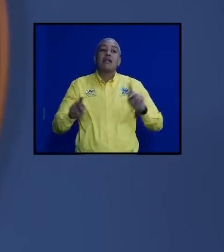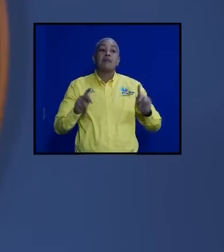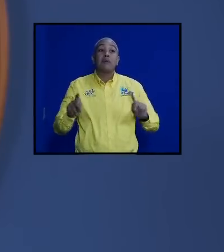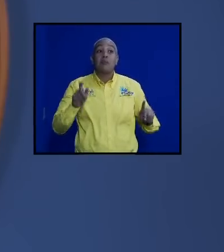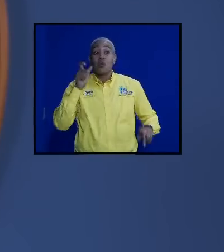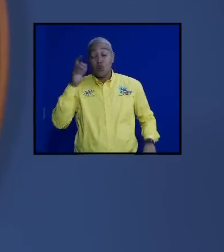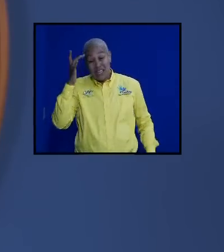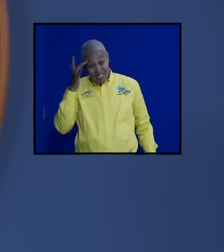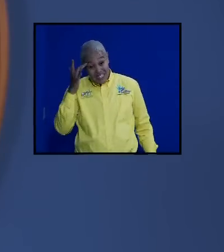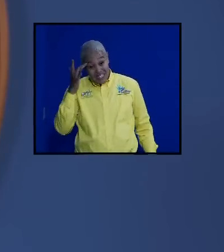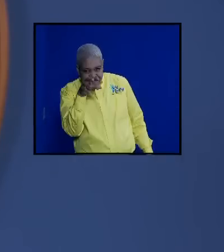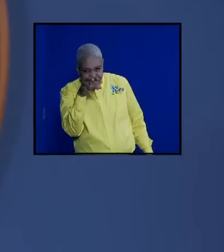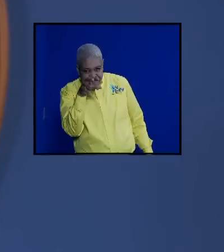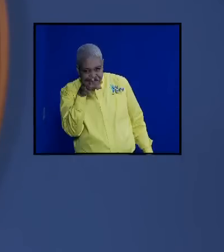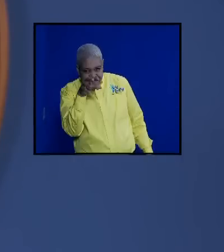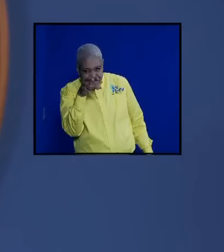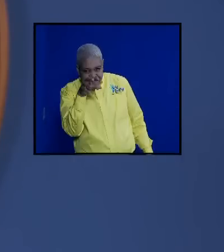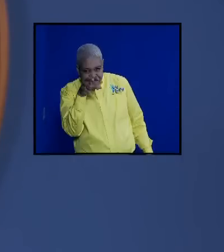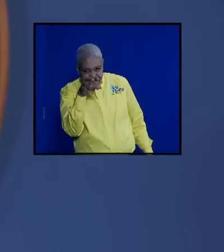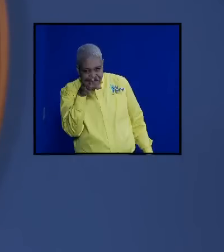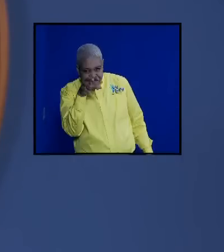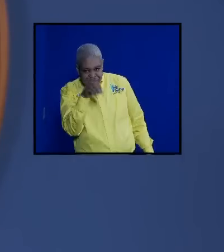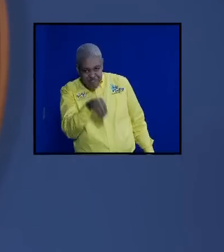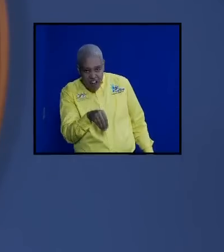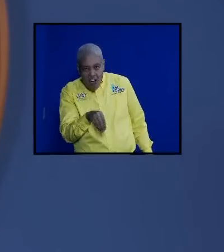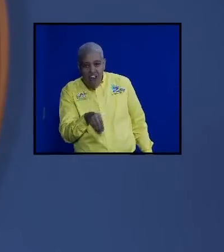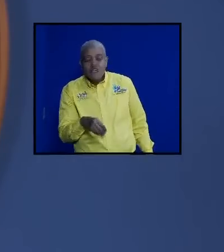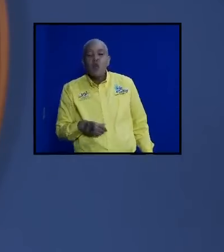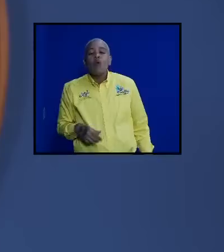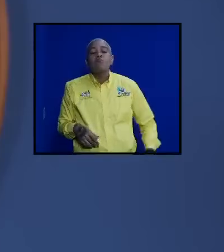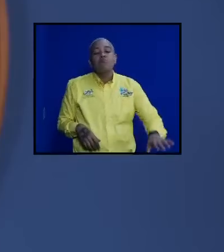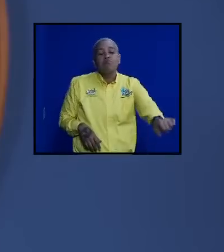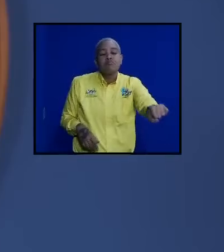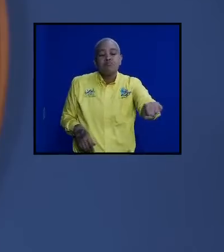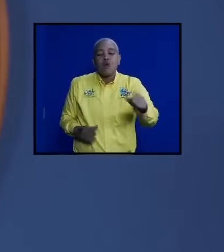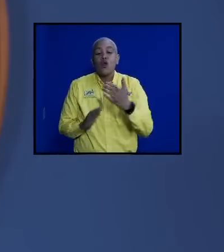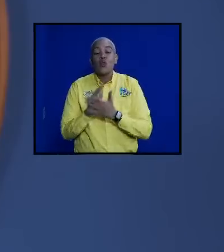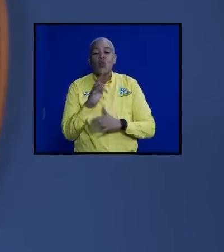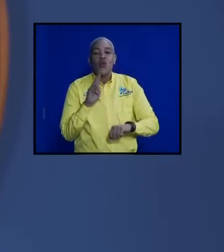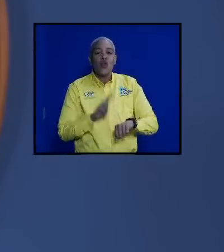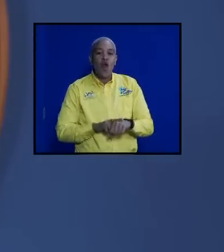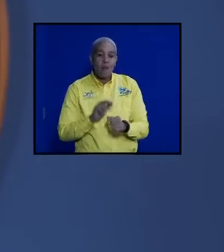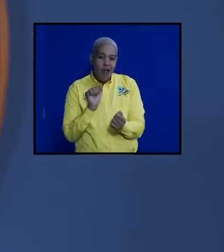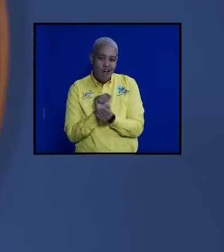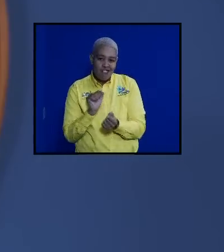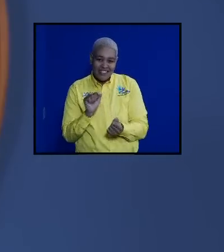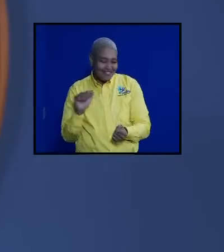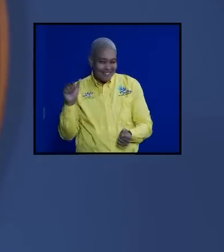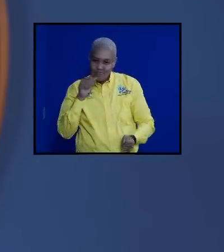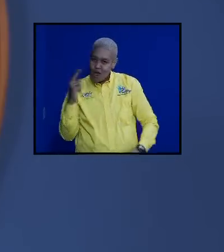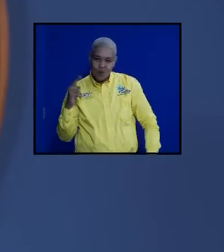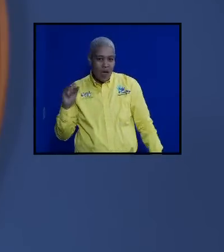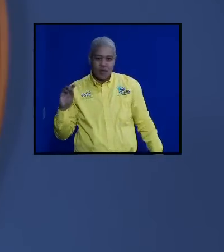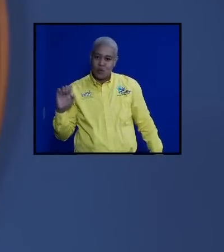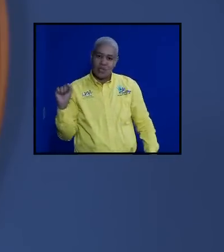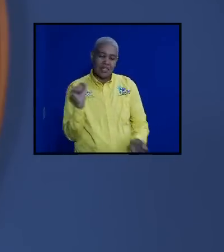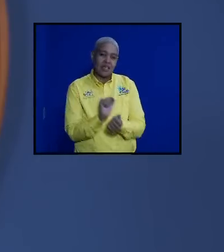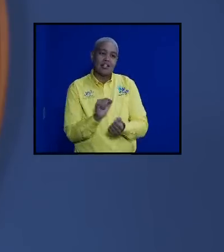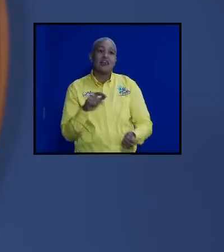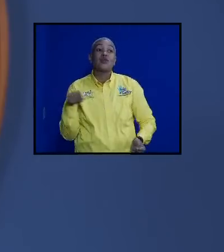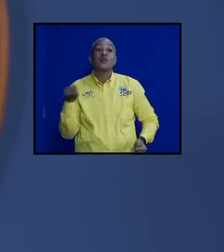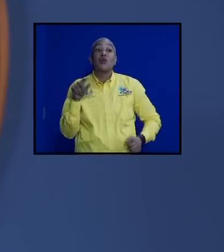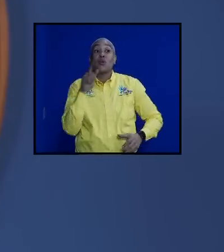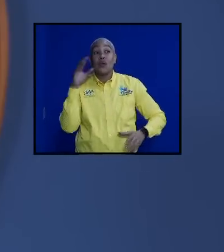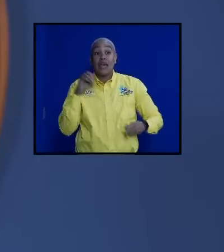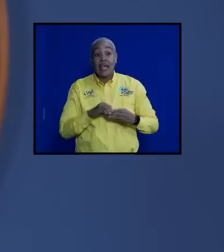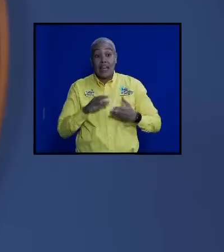intelligence says doing violence. So these are the set that are in the